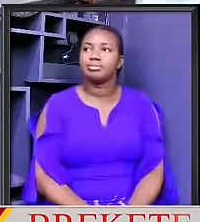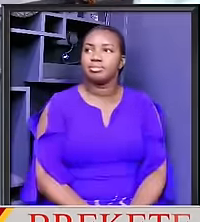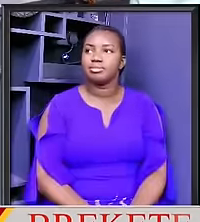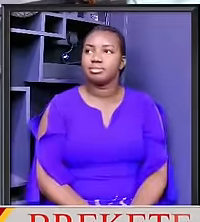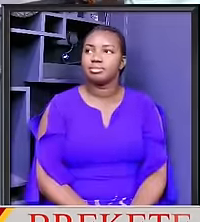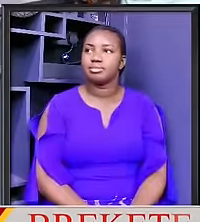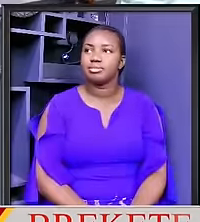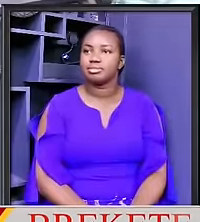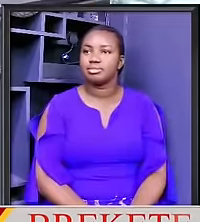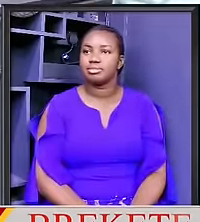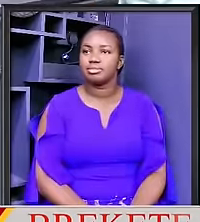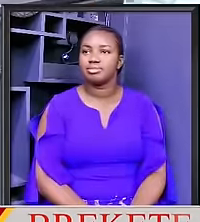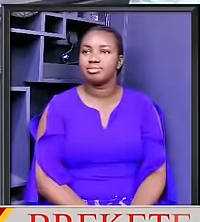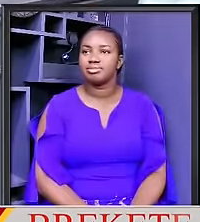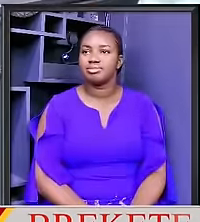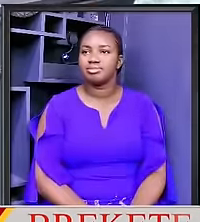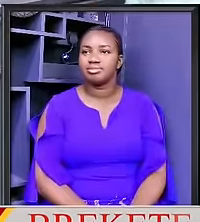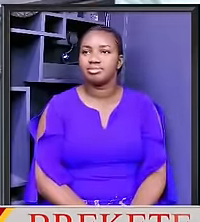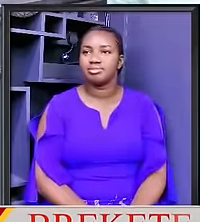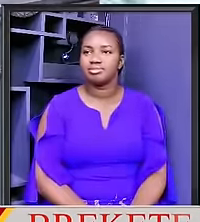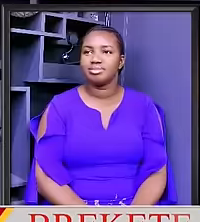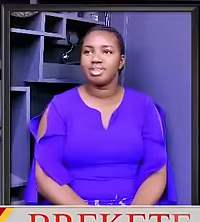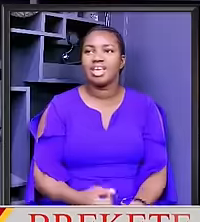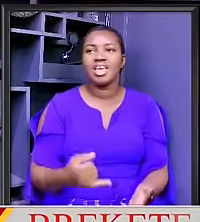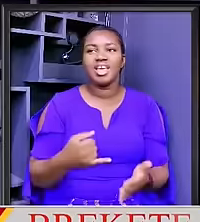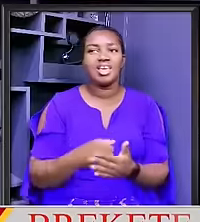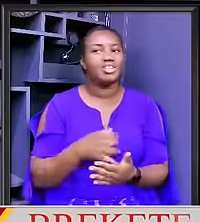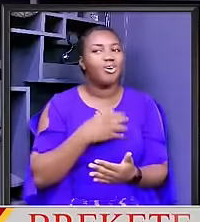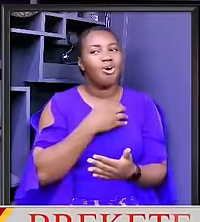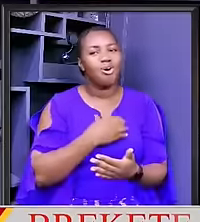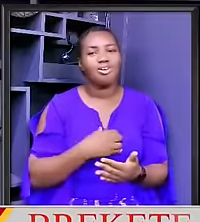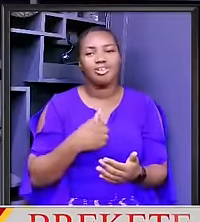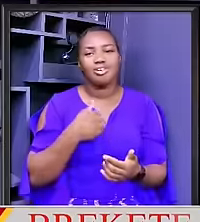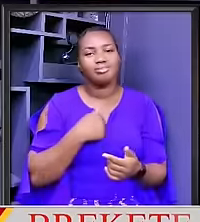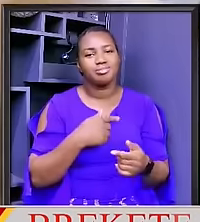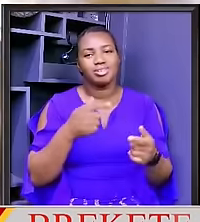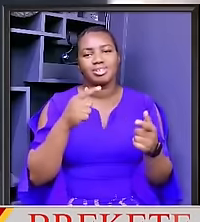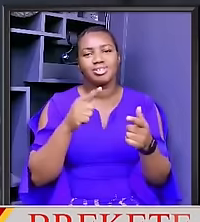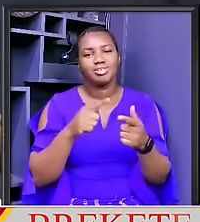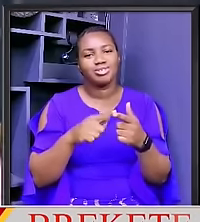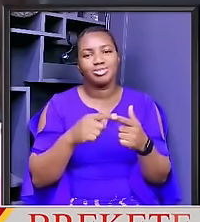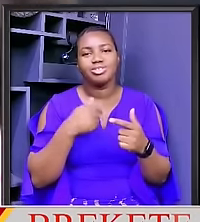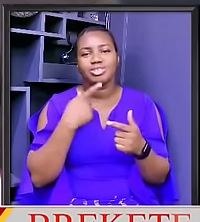If they hungry me to repeat what mama talk, but because of fasting. Have the mic.